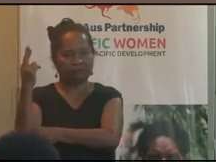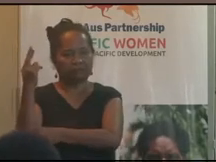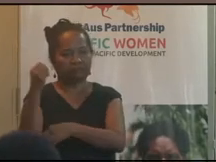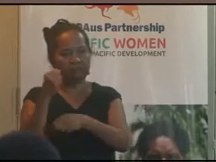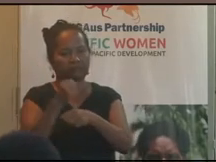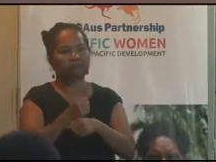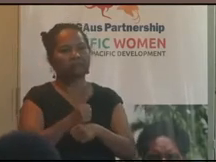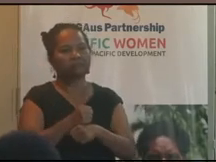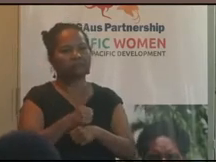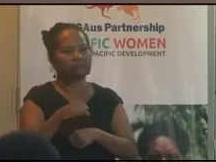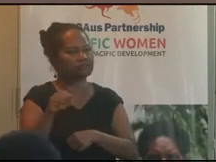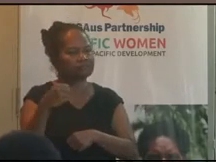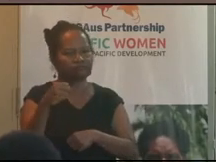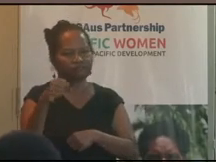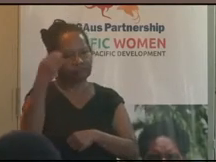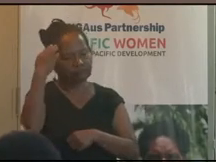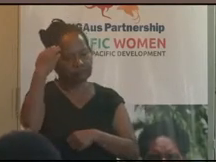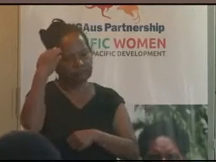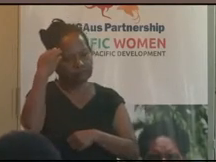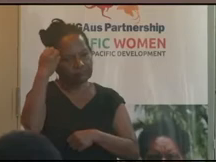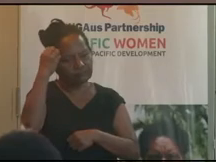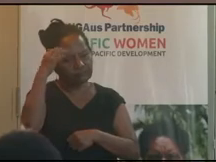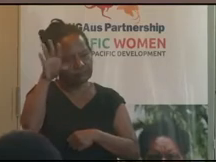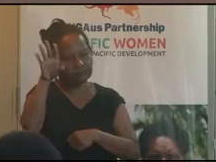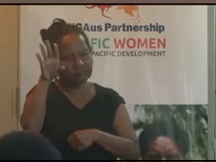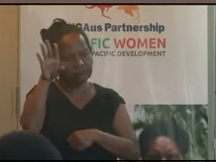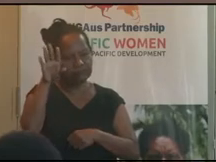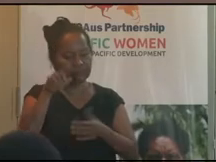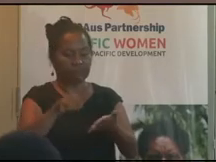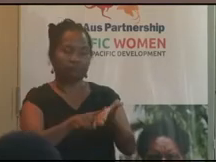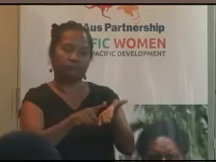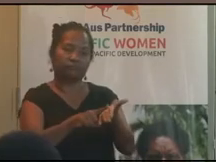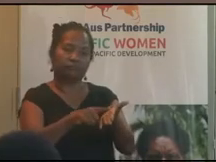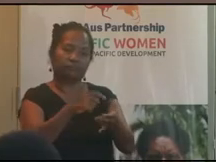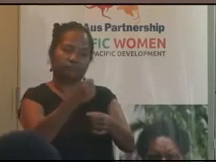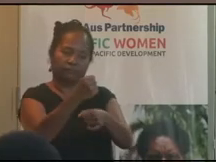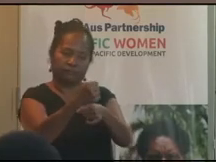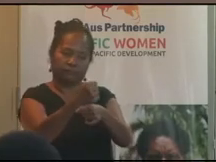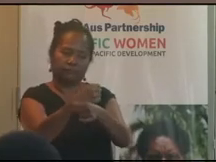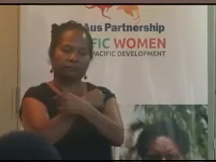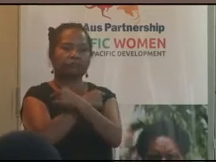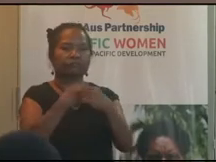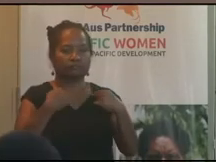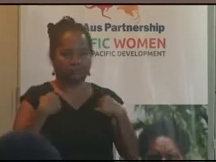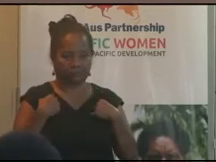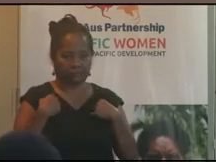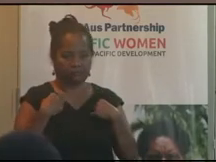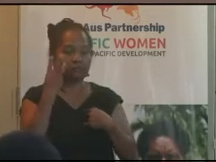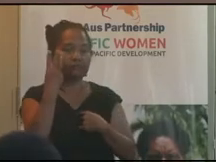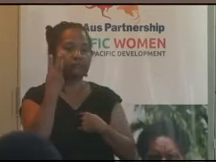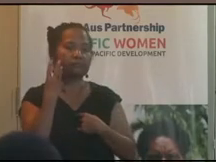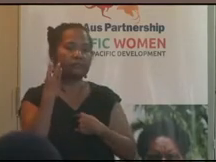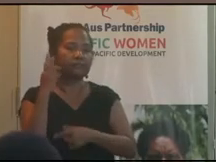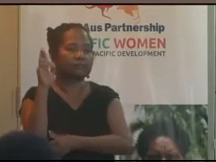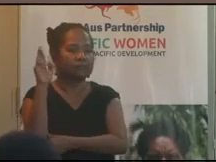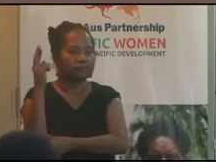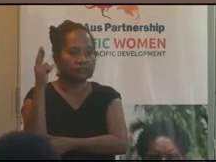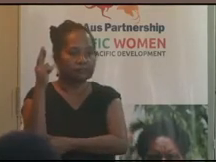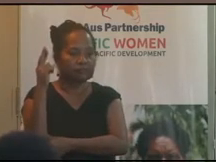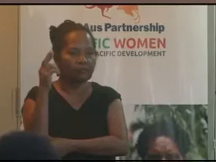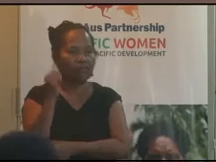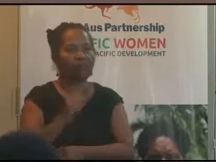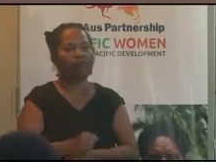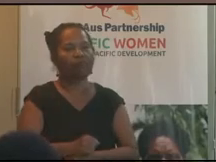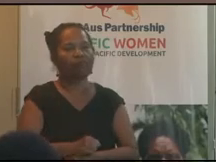let's not forget that at the local government level, we do have women representatives in the local